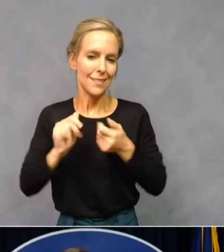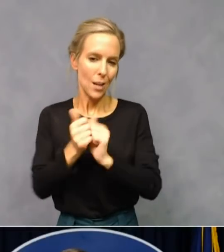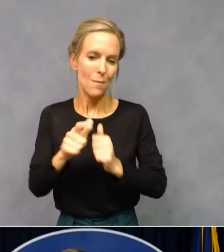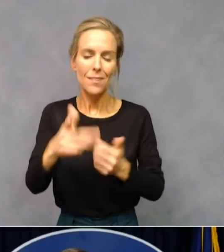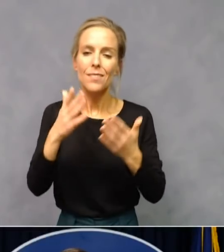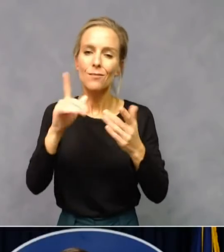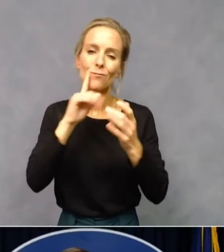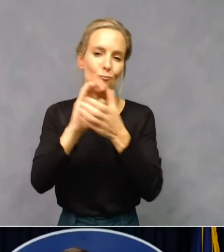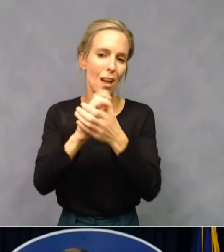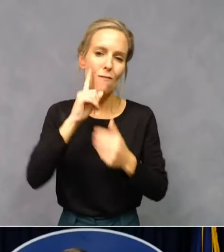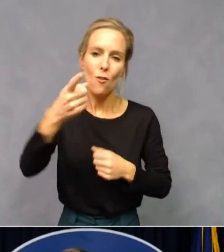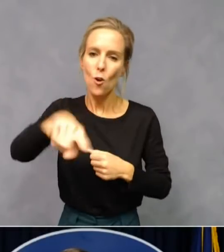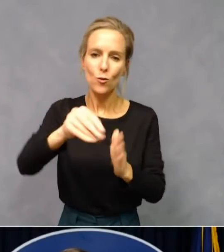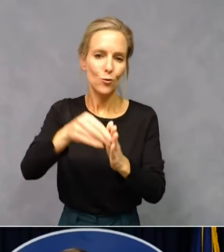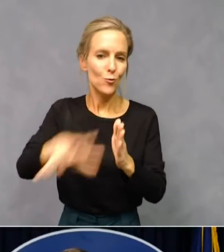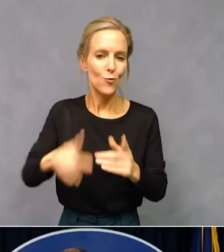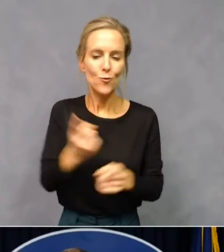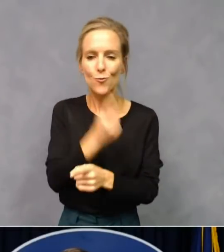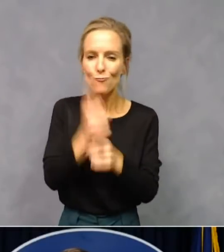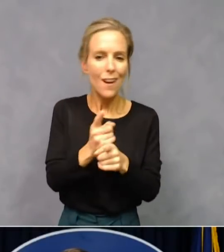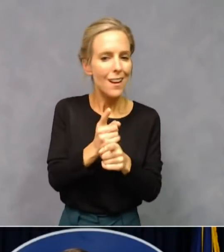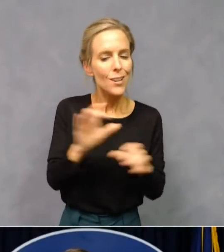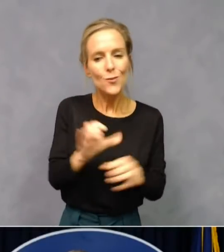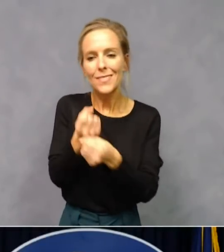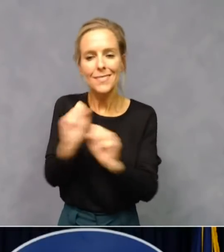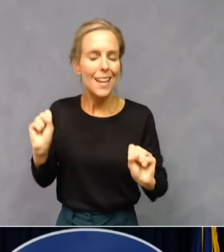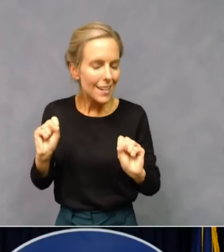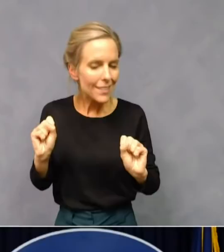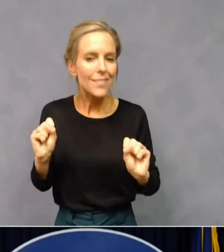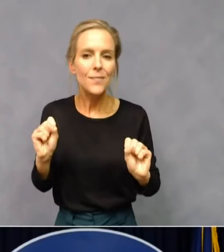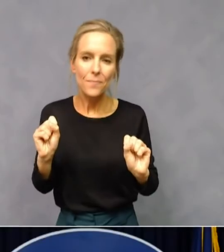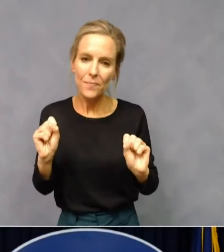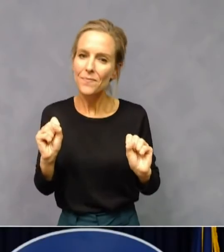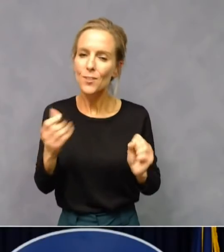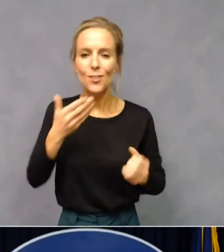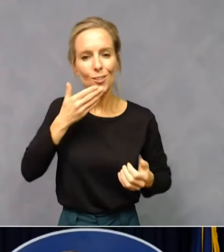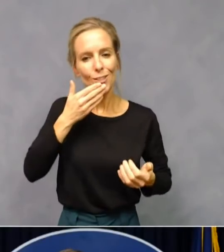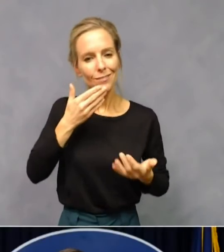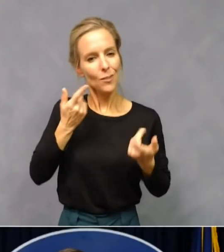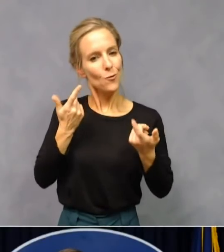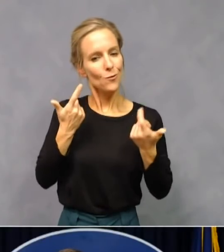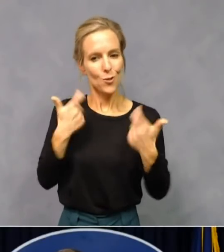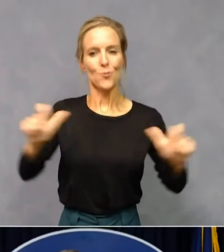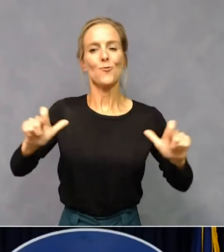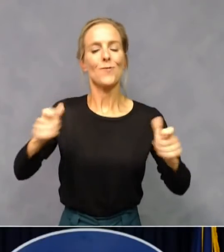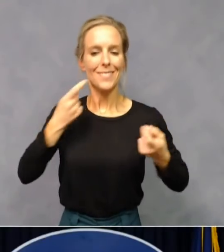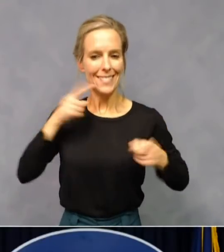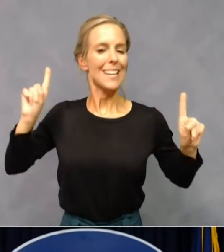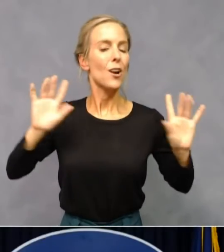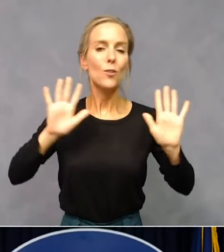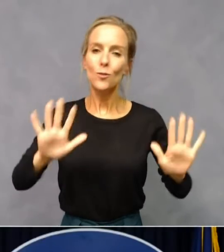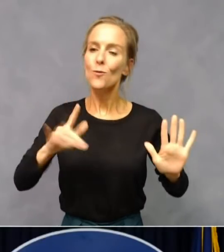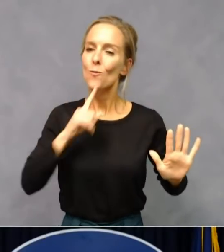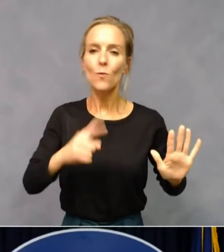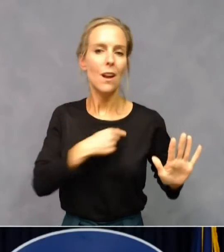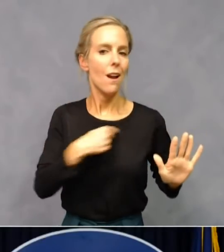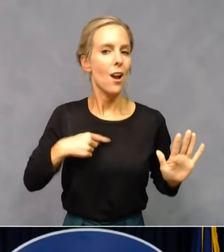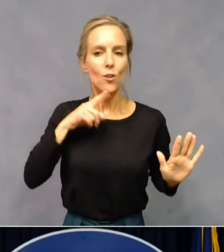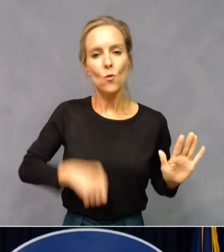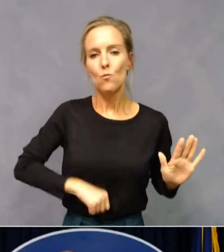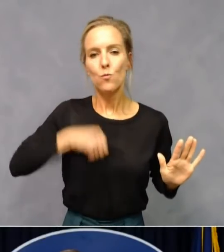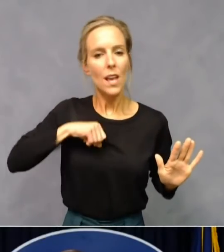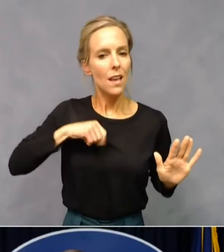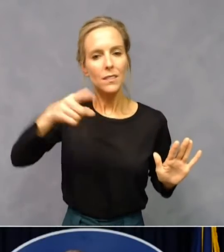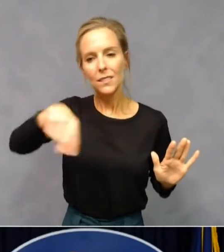are doing it right, doing it safely, and had big time success. We are so proud of you.